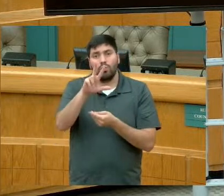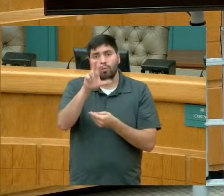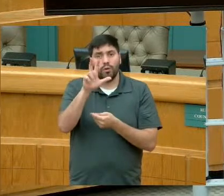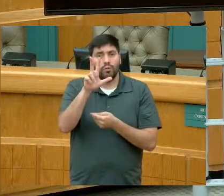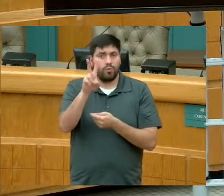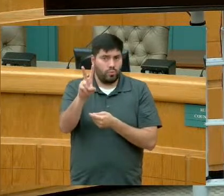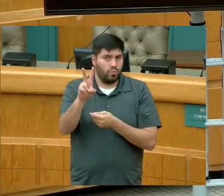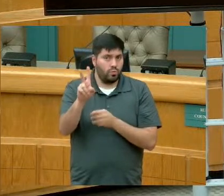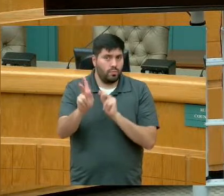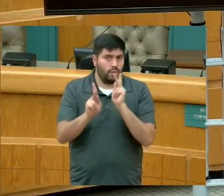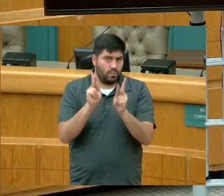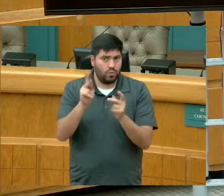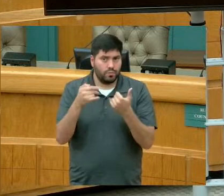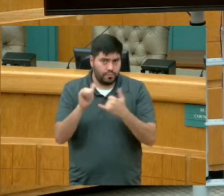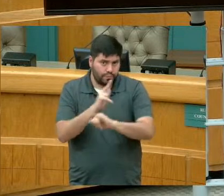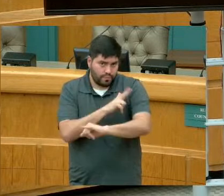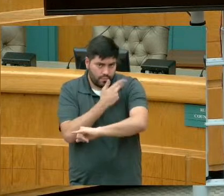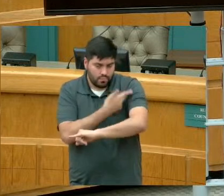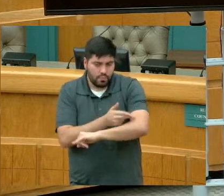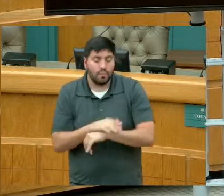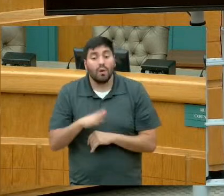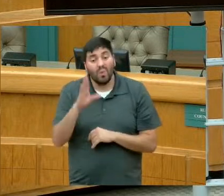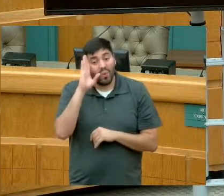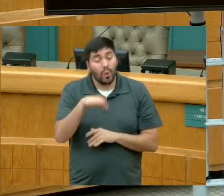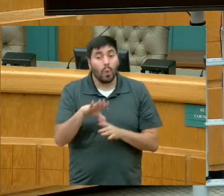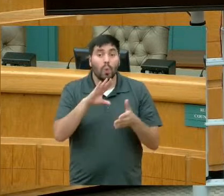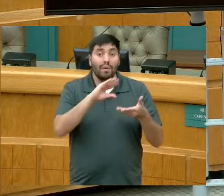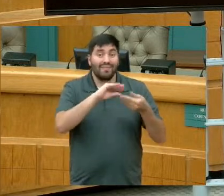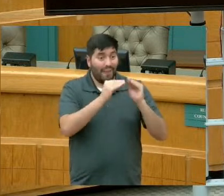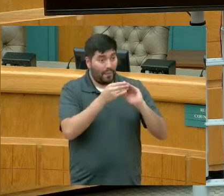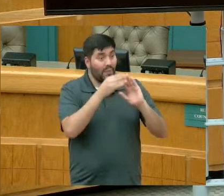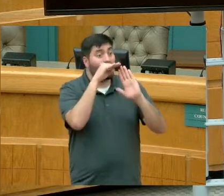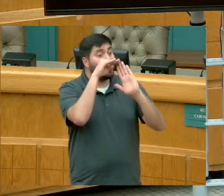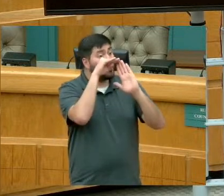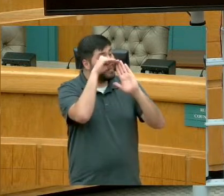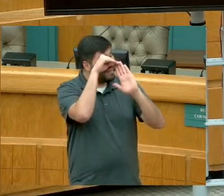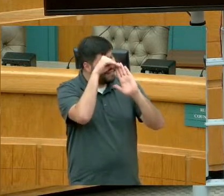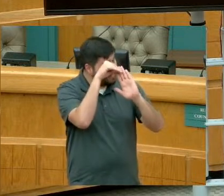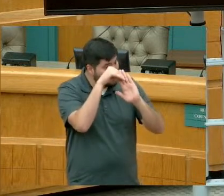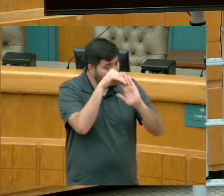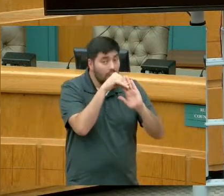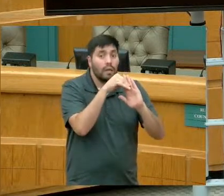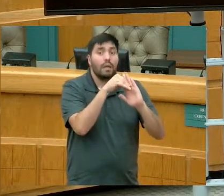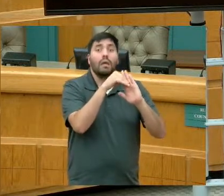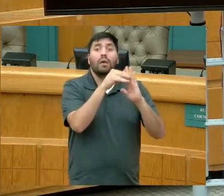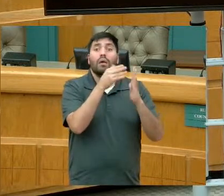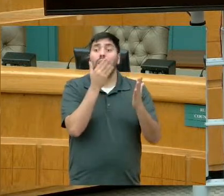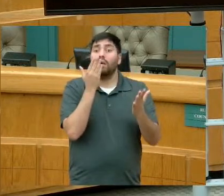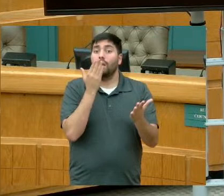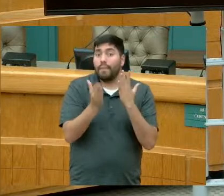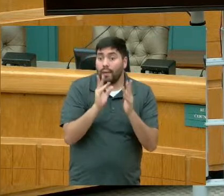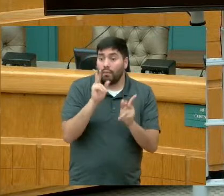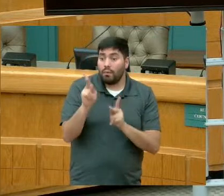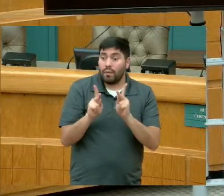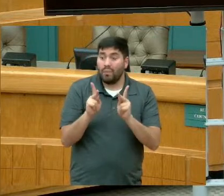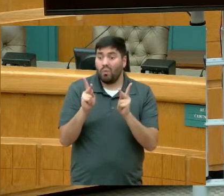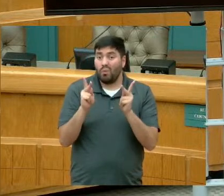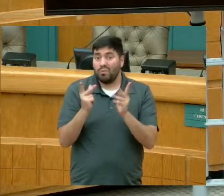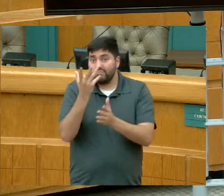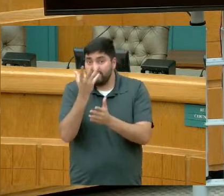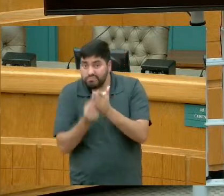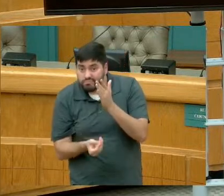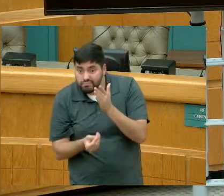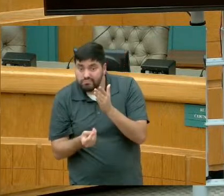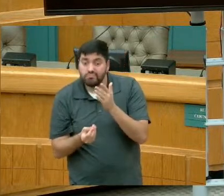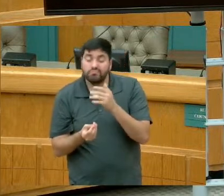of 332. So we know that sometimes while the number decreases, it could be attributed to the people that